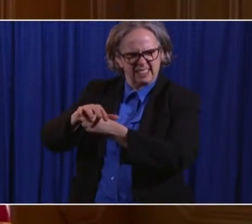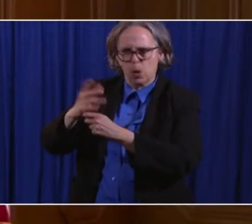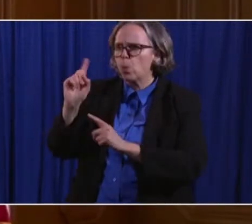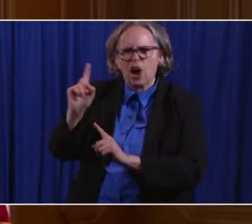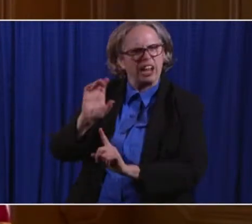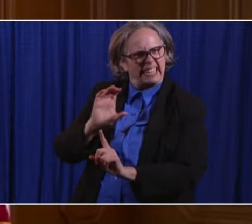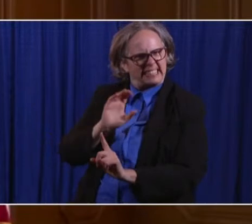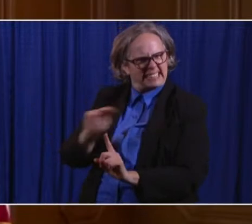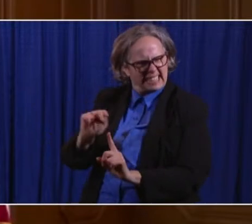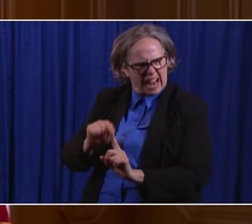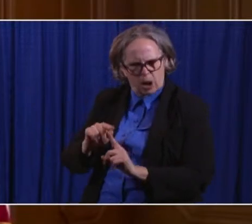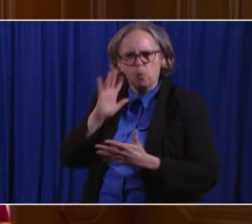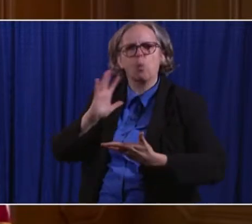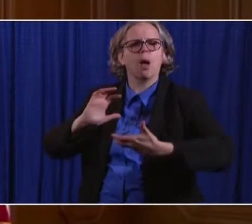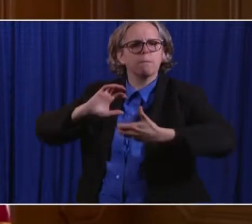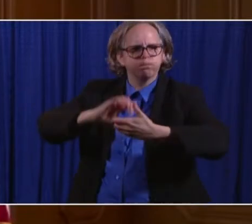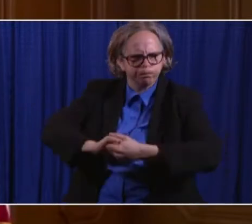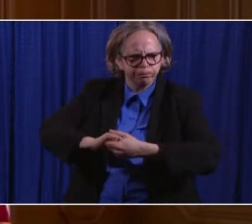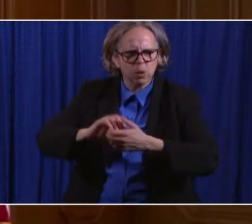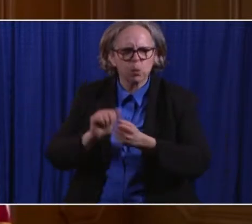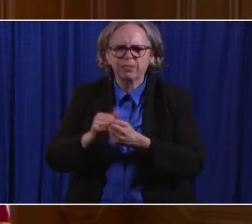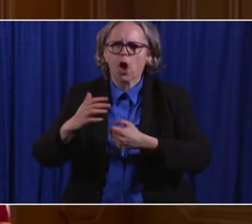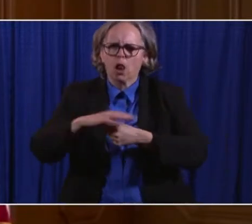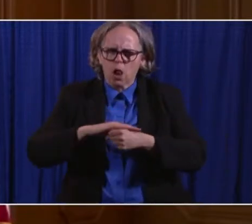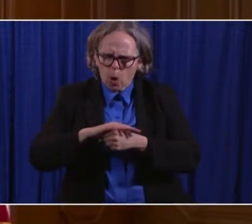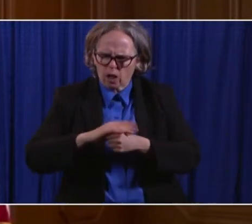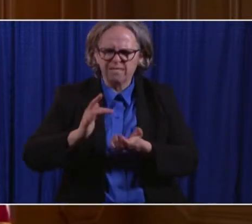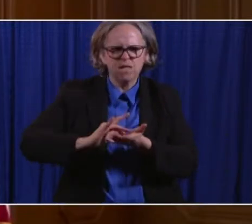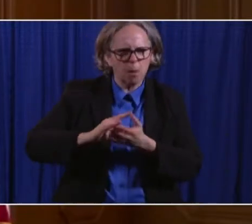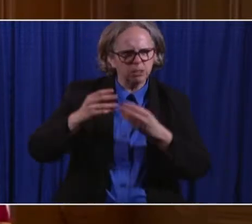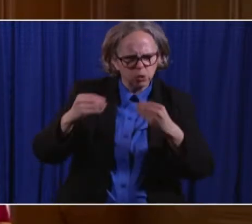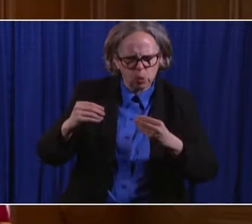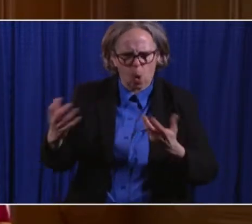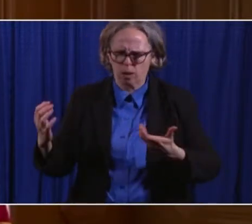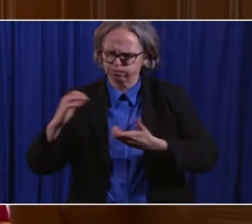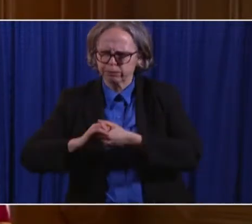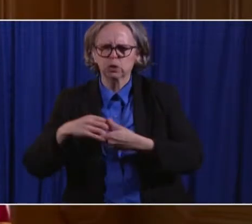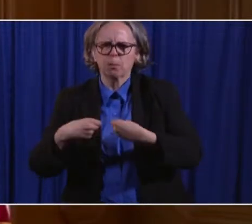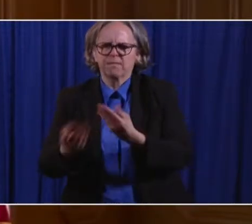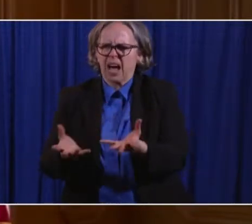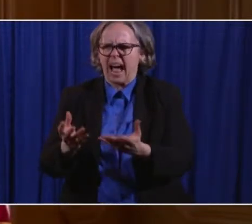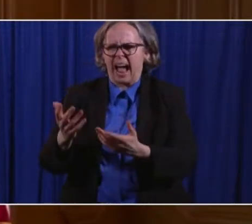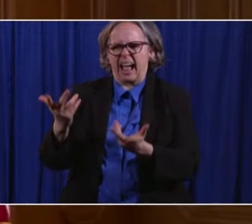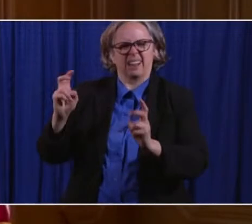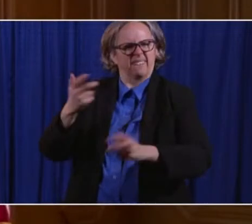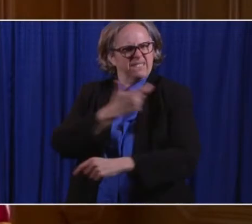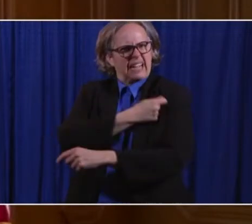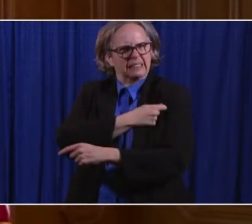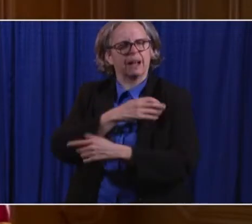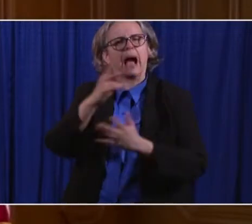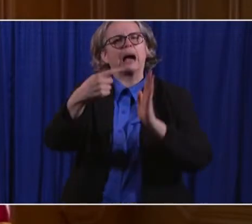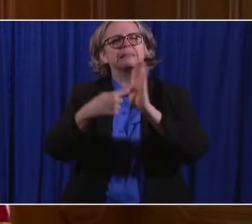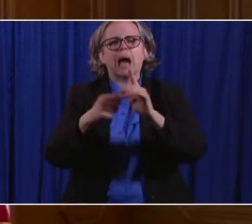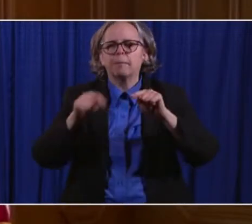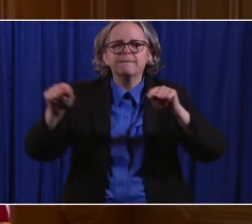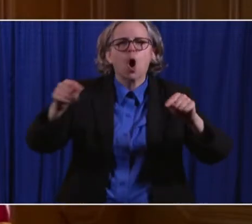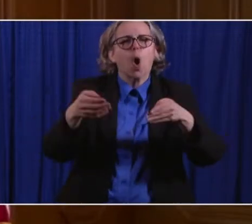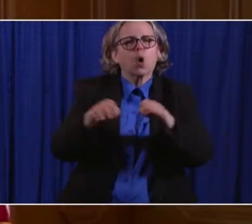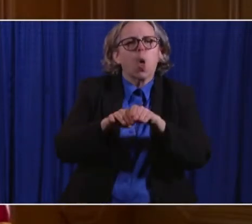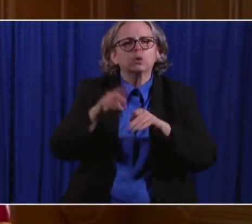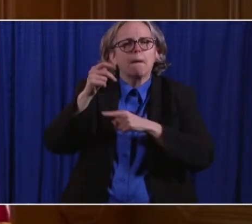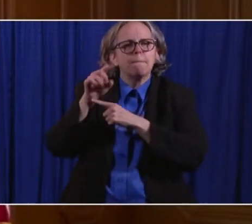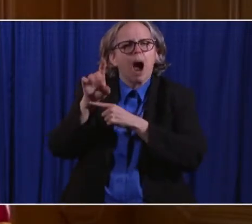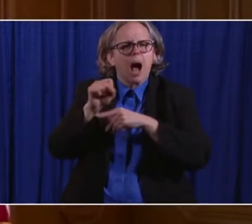employees. So many examples of that. We also know that vaccine providers themselves are making plans to vaccinate their